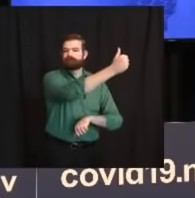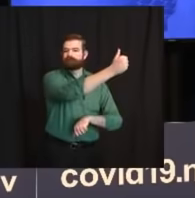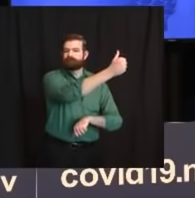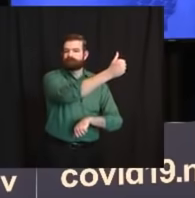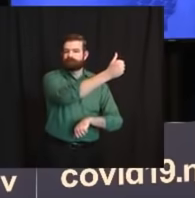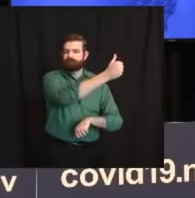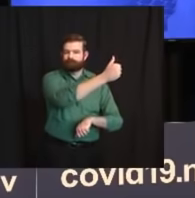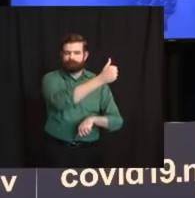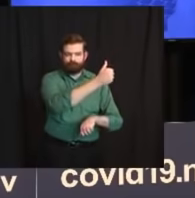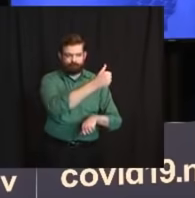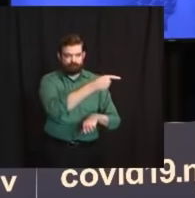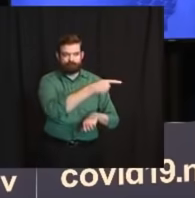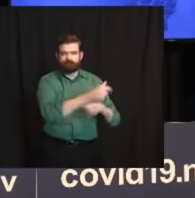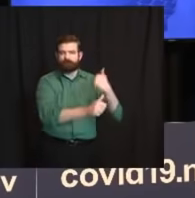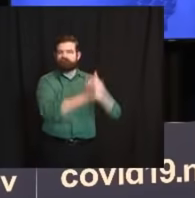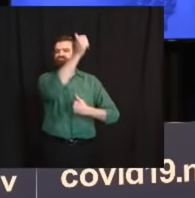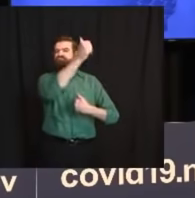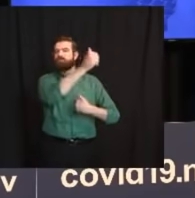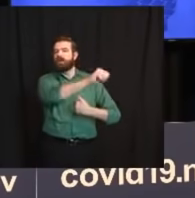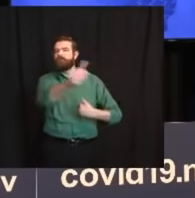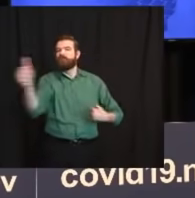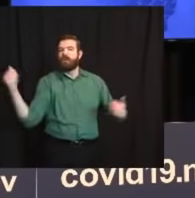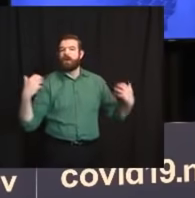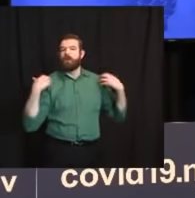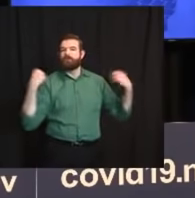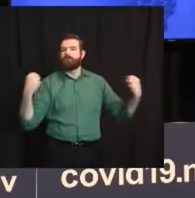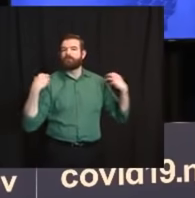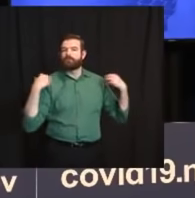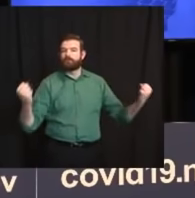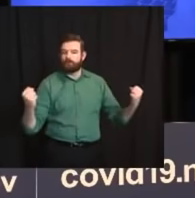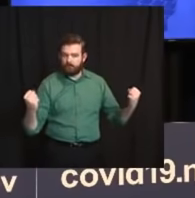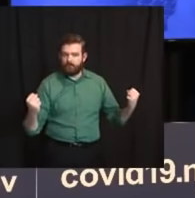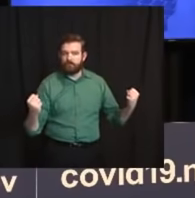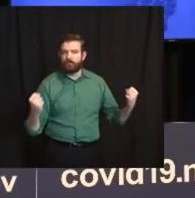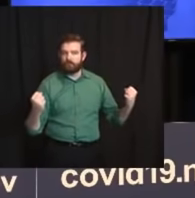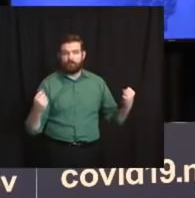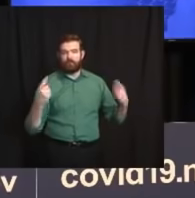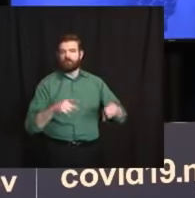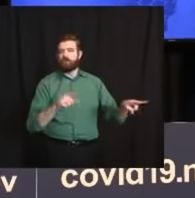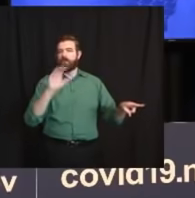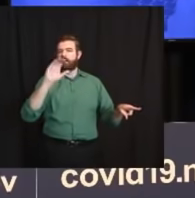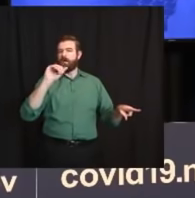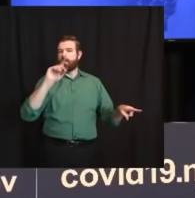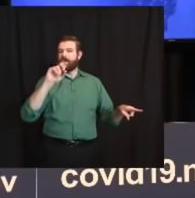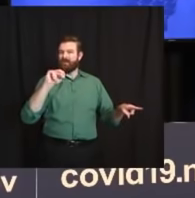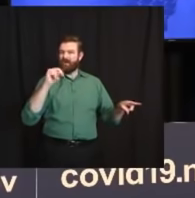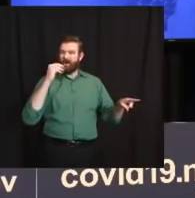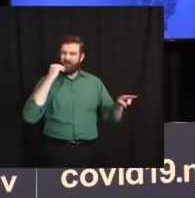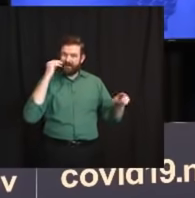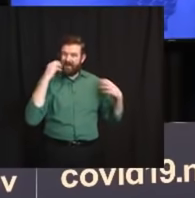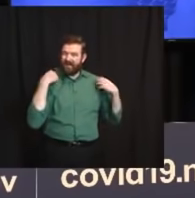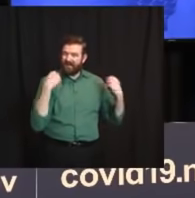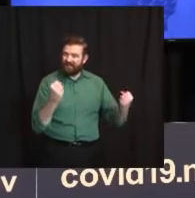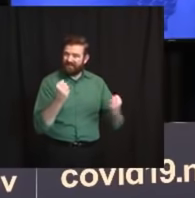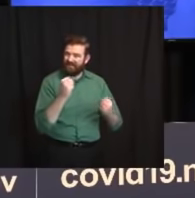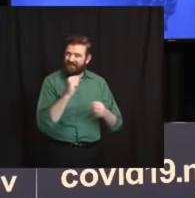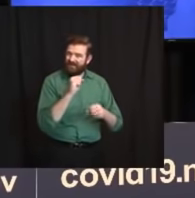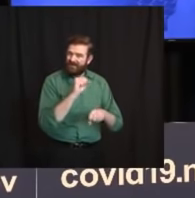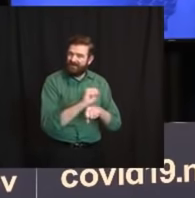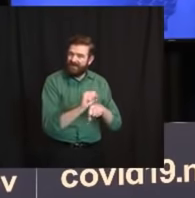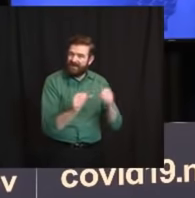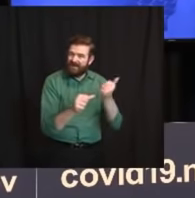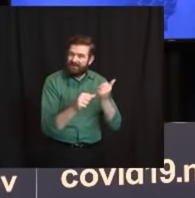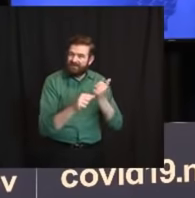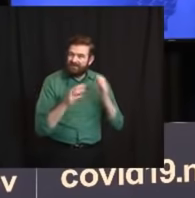a little bit of a different one, but yeah, that was in Camden, a home health aide worker that did not follow self-isolation, and the fact that she came